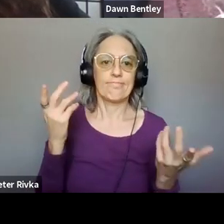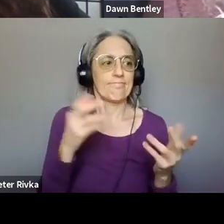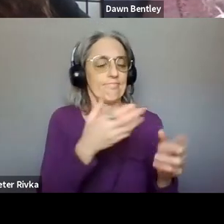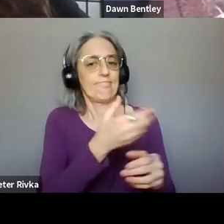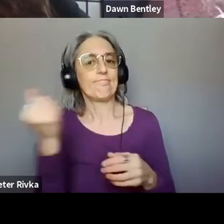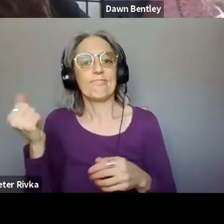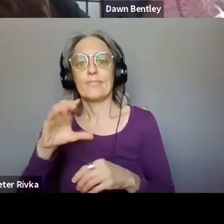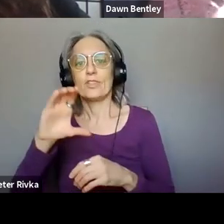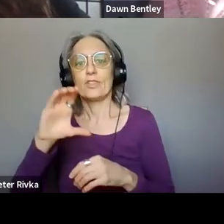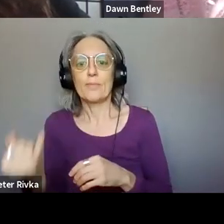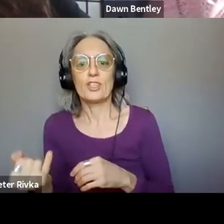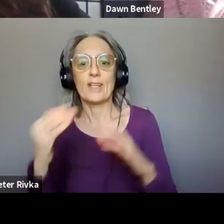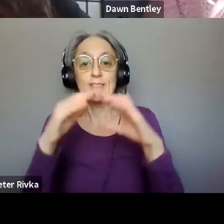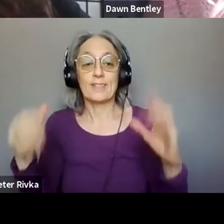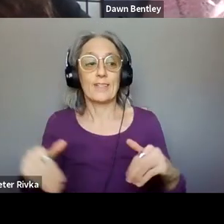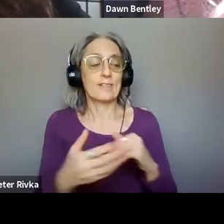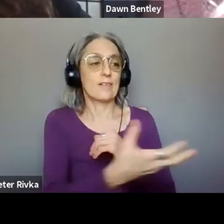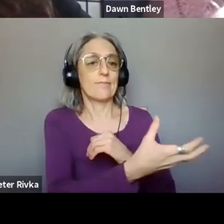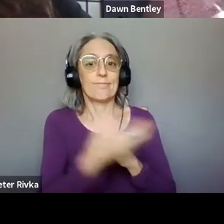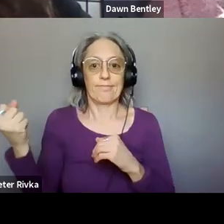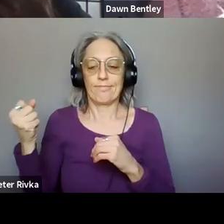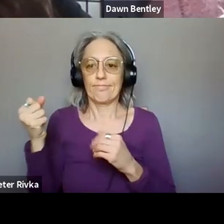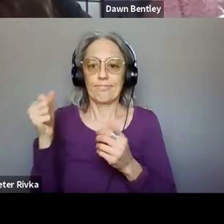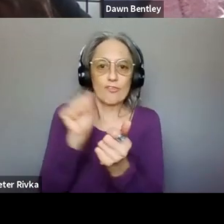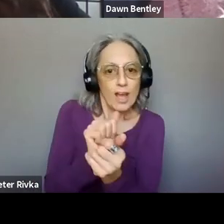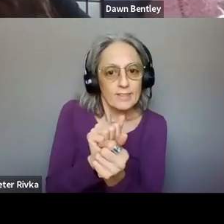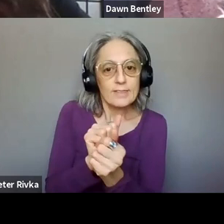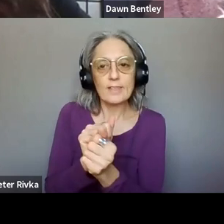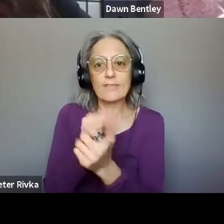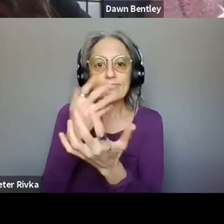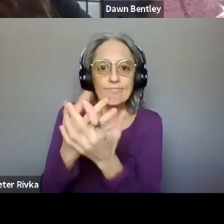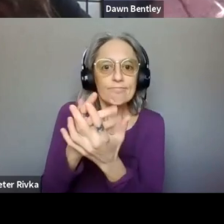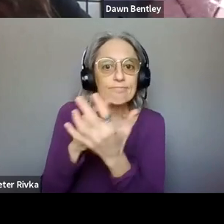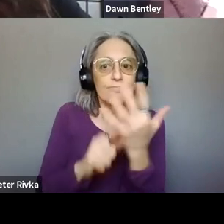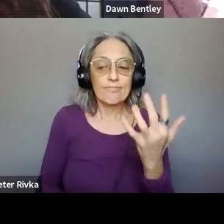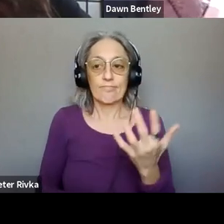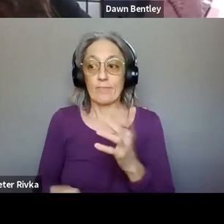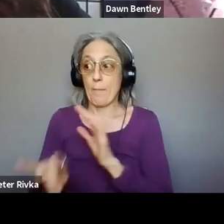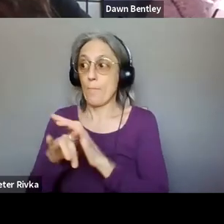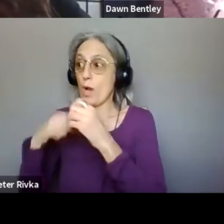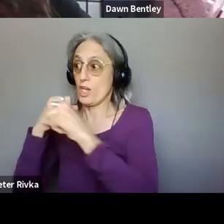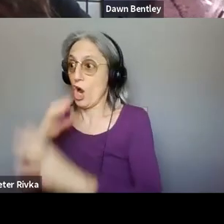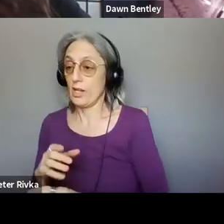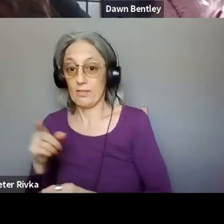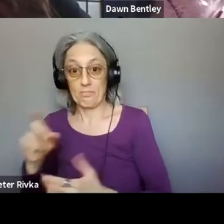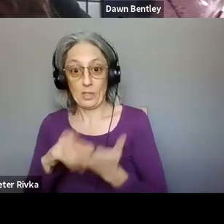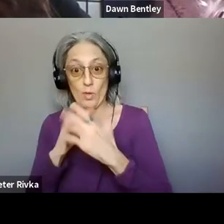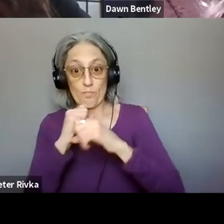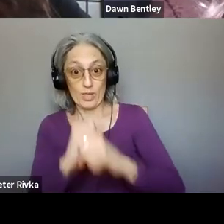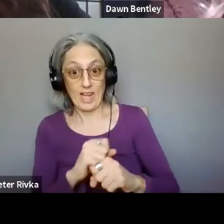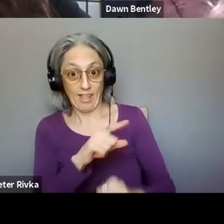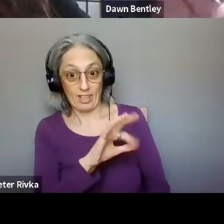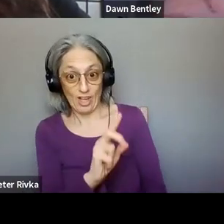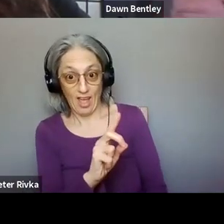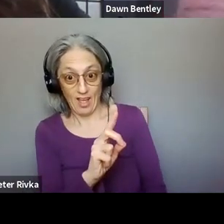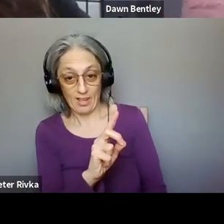over them a good way to protect them? Well, I wouldn't say it's necessarily a way to protect them,